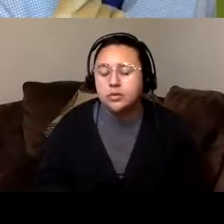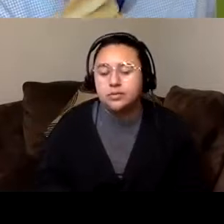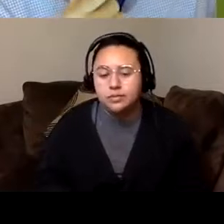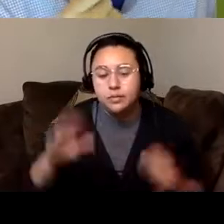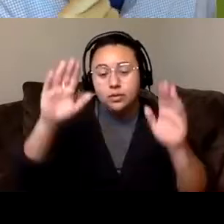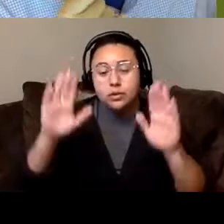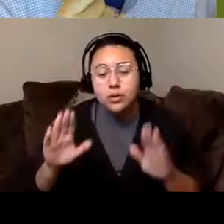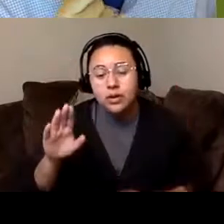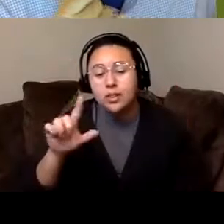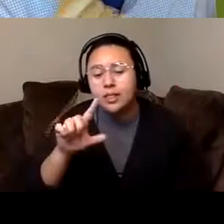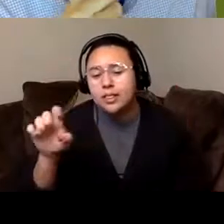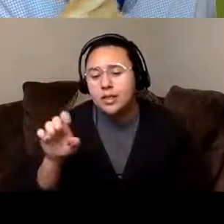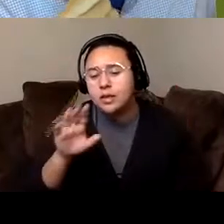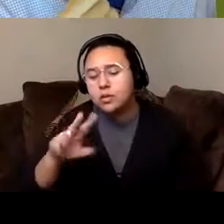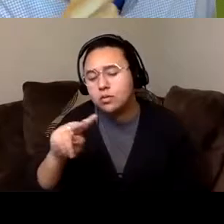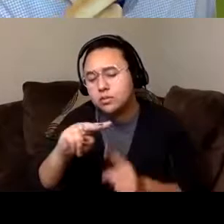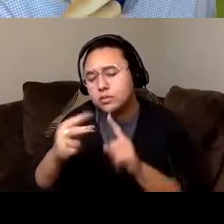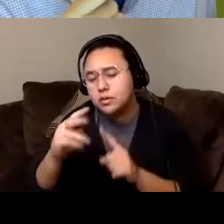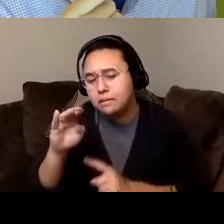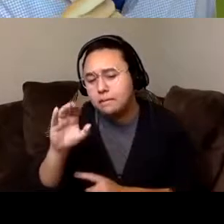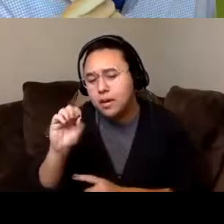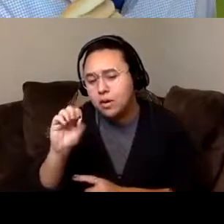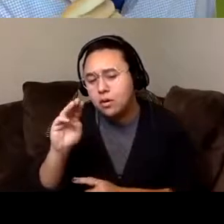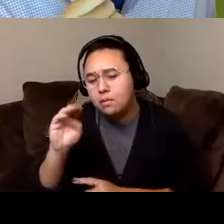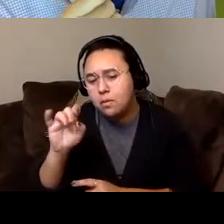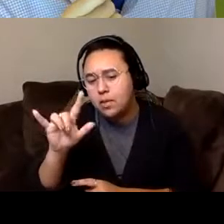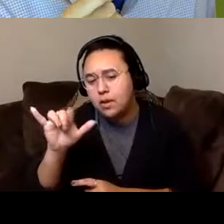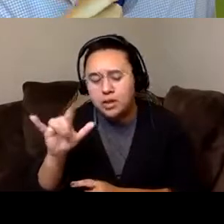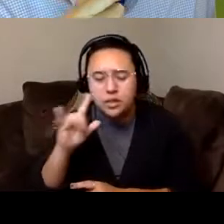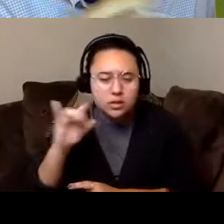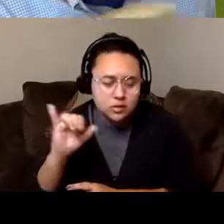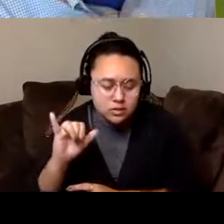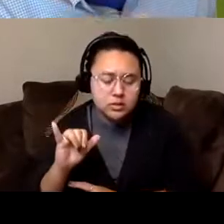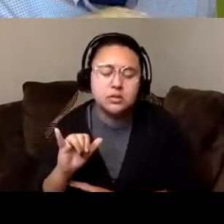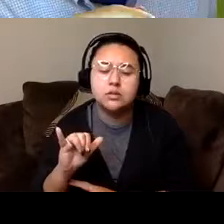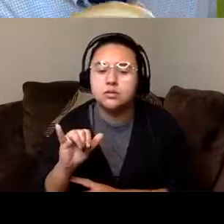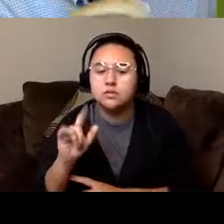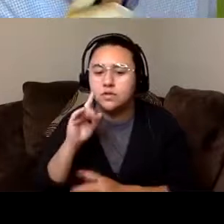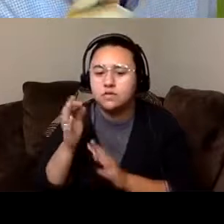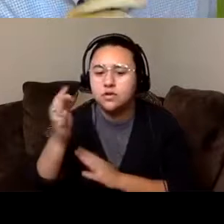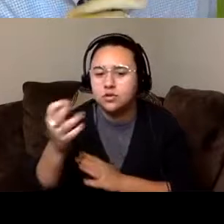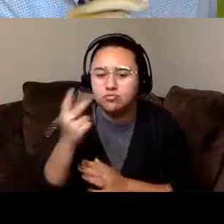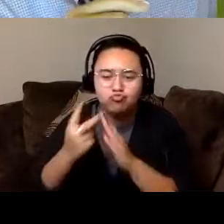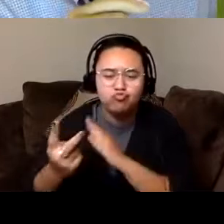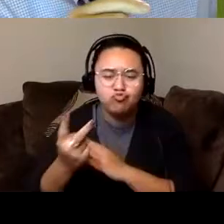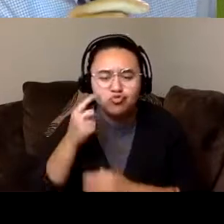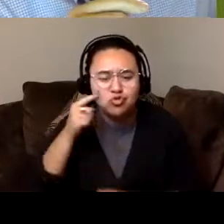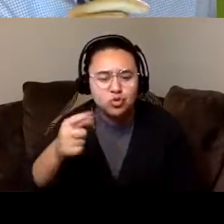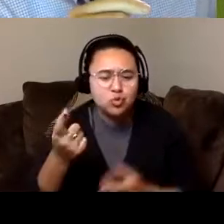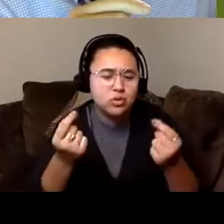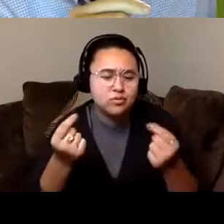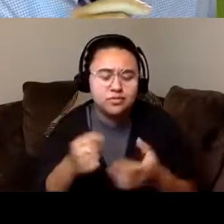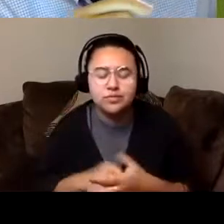your perspective on what micromobility looks like in the future here, and how